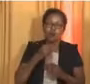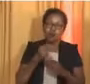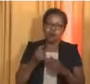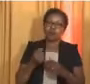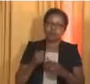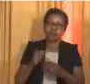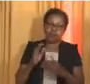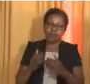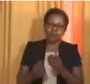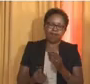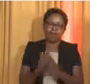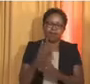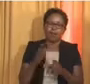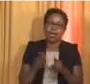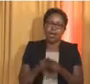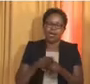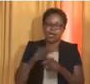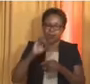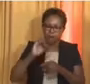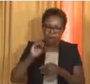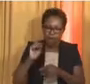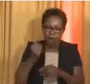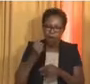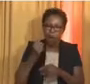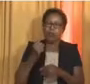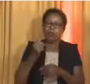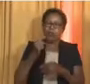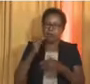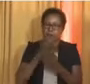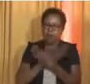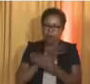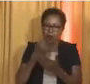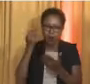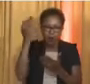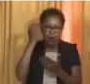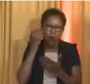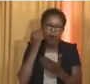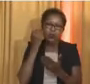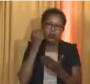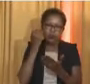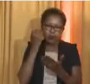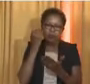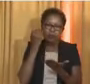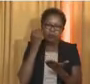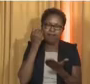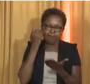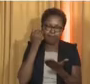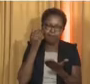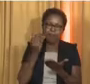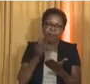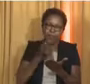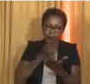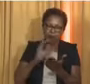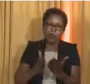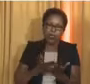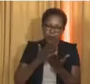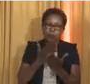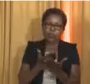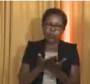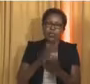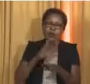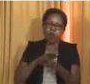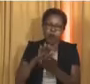we have captured the submissions regarding the issue of the basic structure